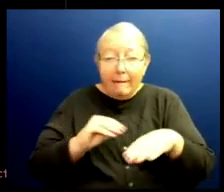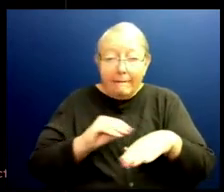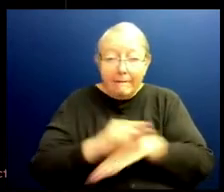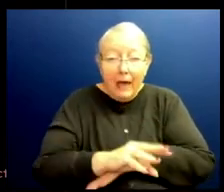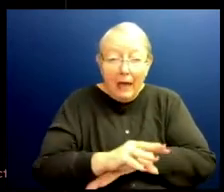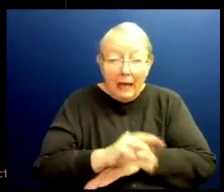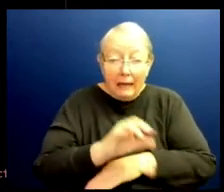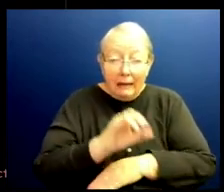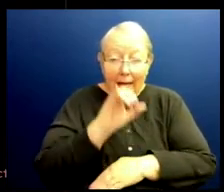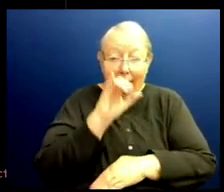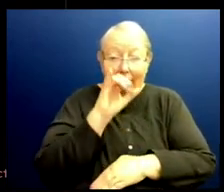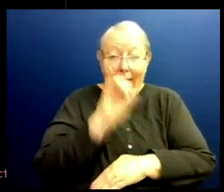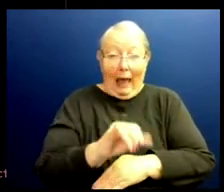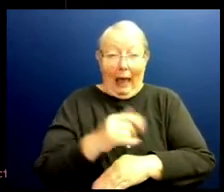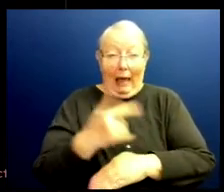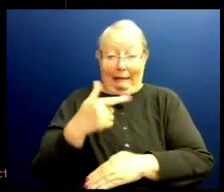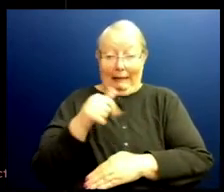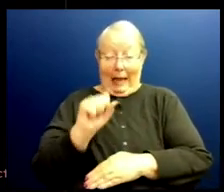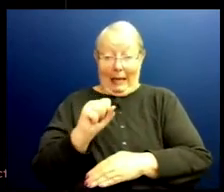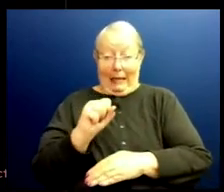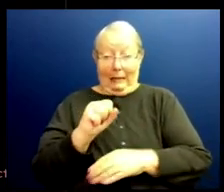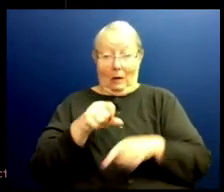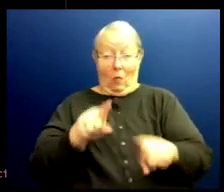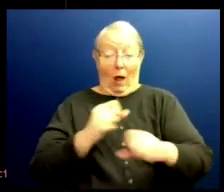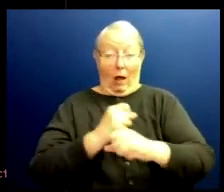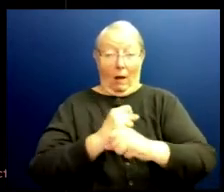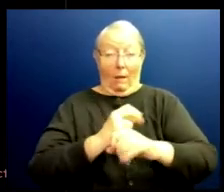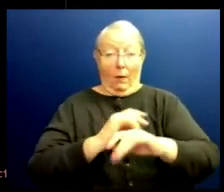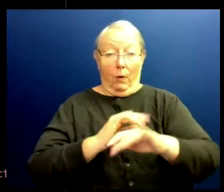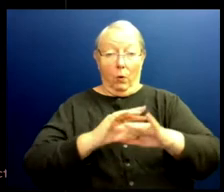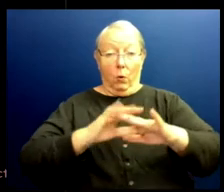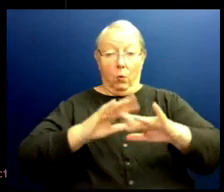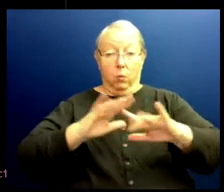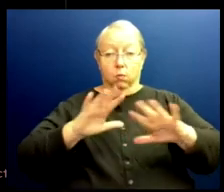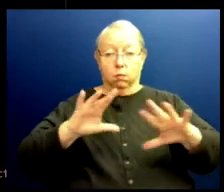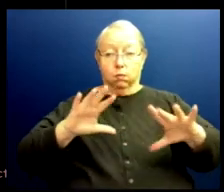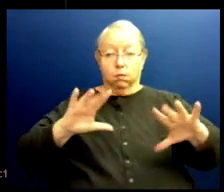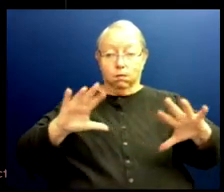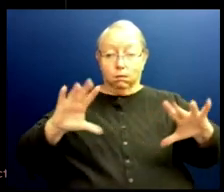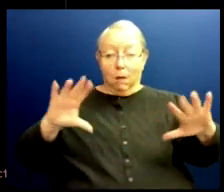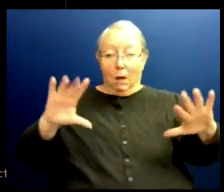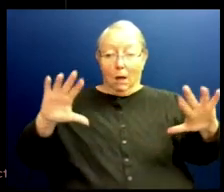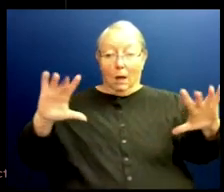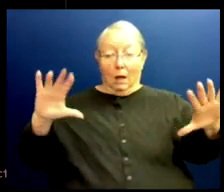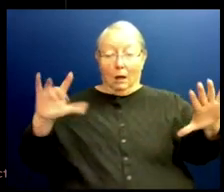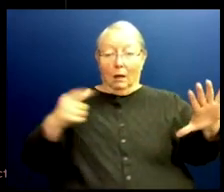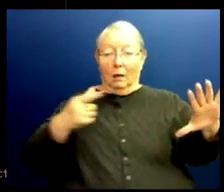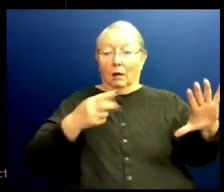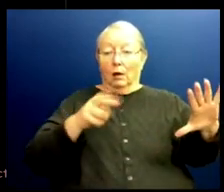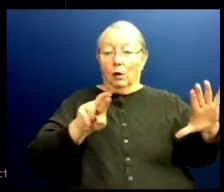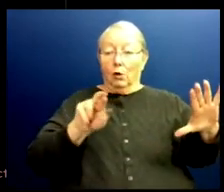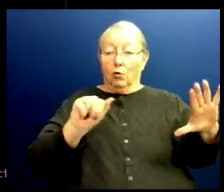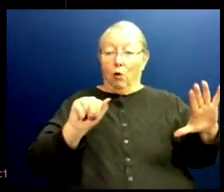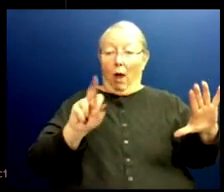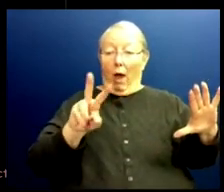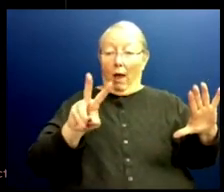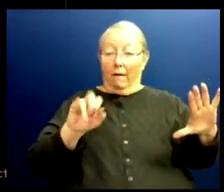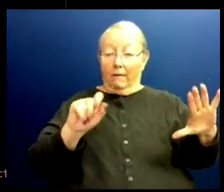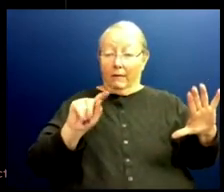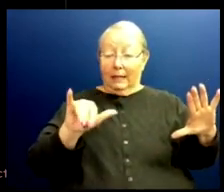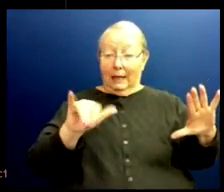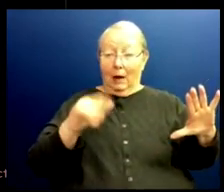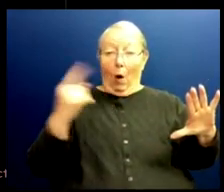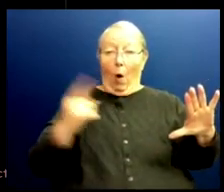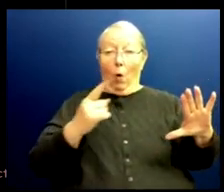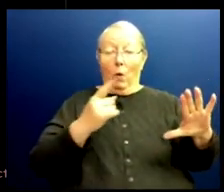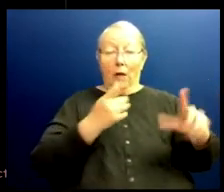this gas as it expands. And gravity is always attractive. It's not a repelling force. And